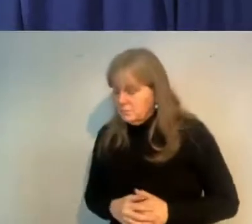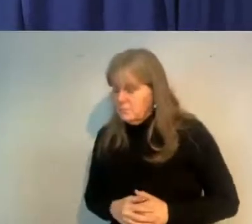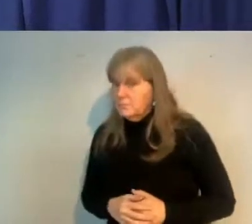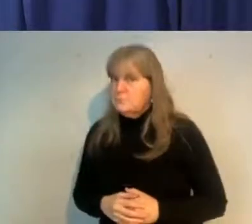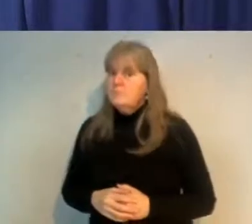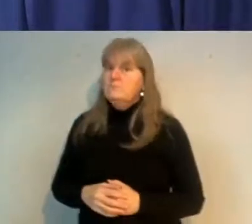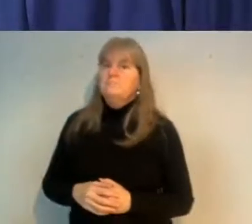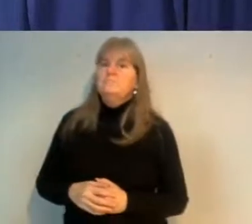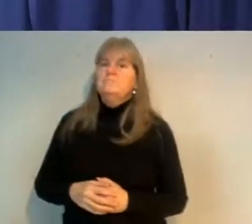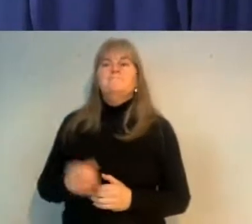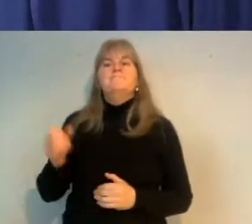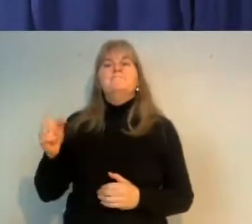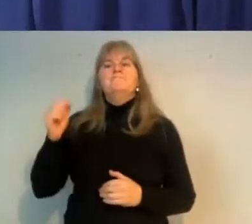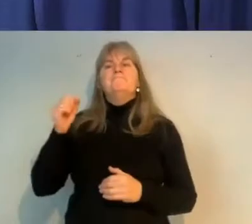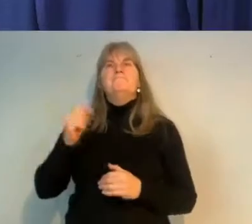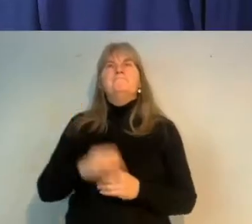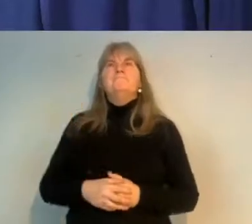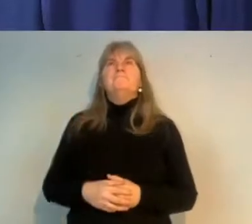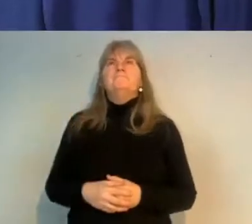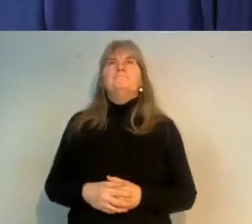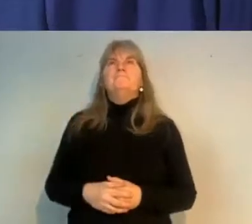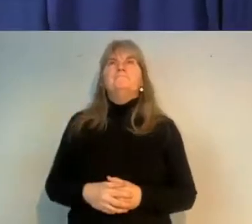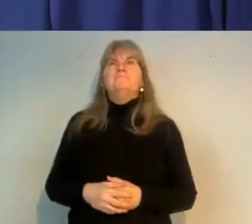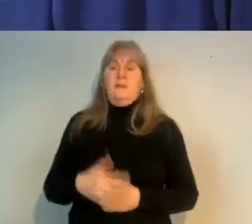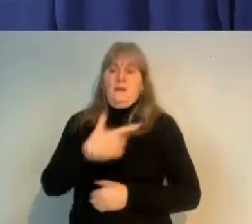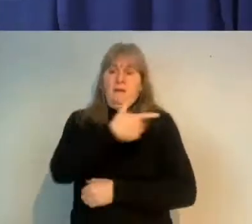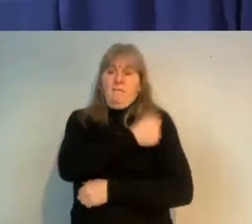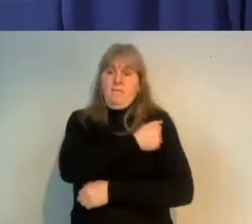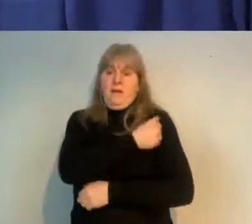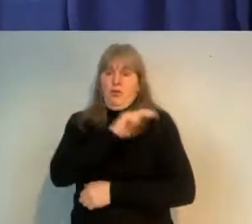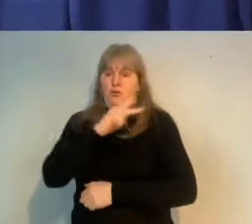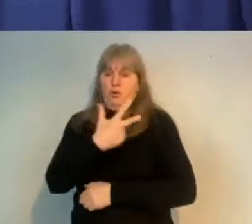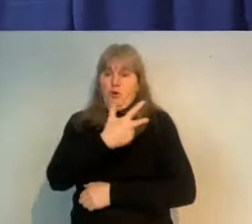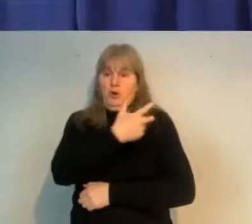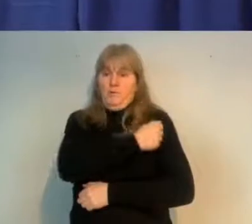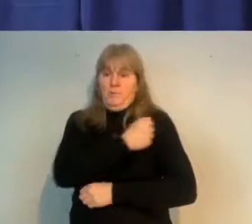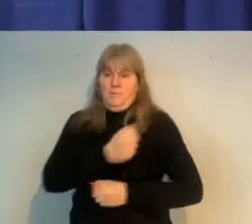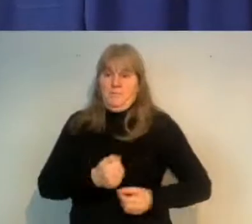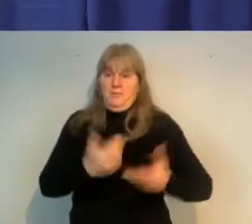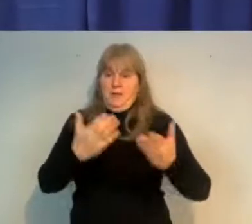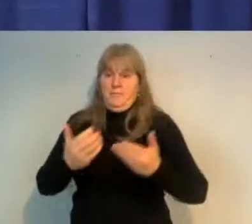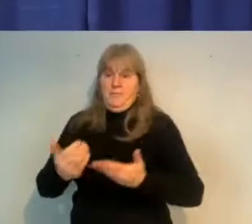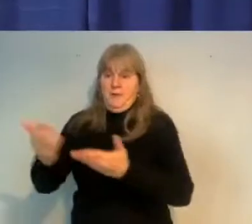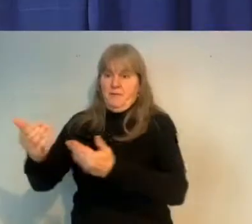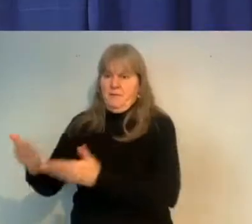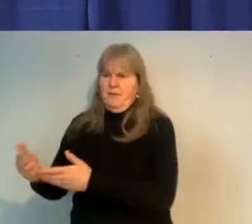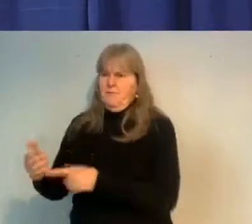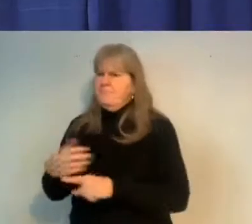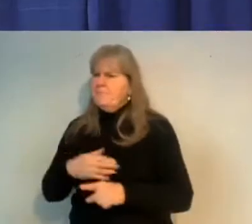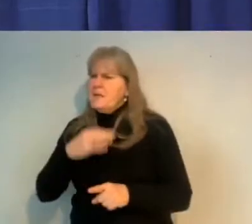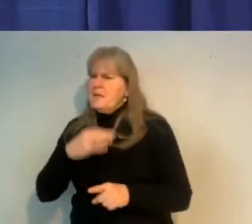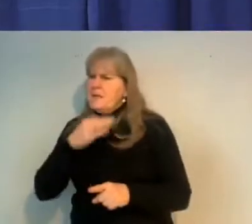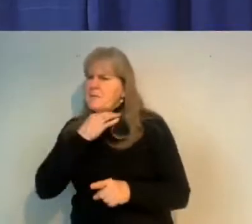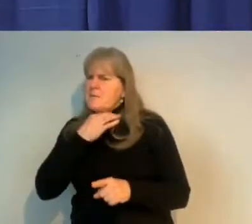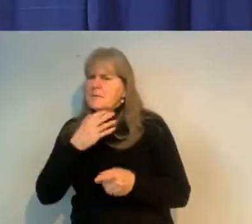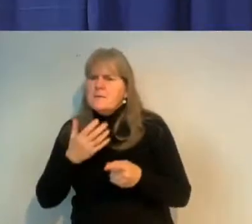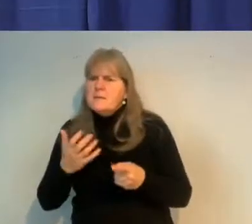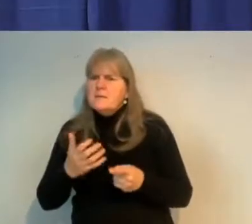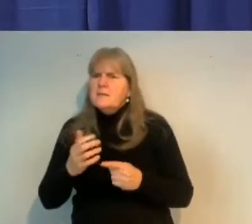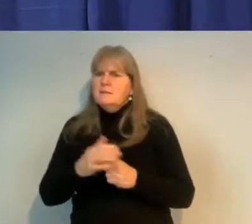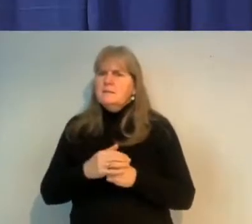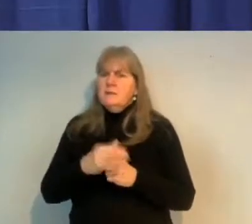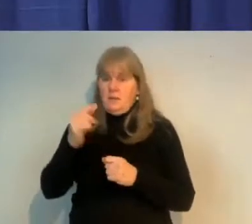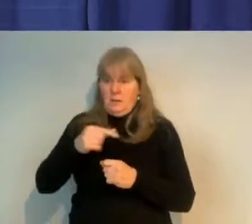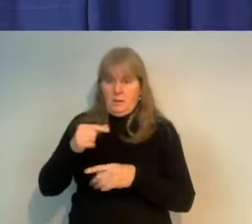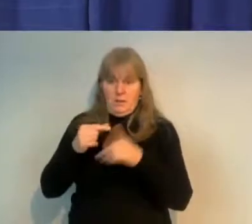Yes, I do. With the vaccine boosters rolling out, I'm curious to know if the government will be changing their